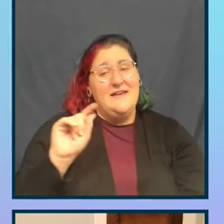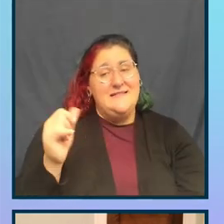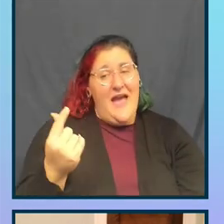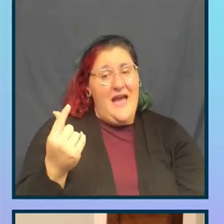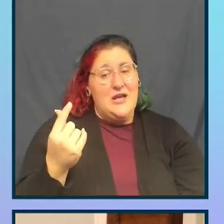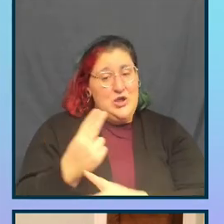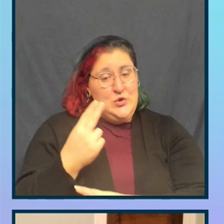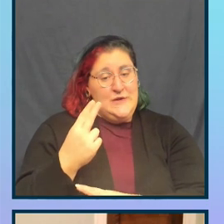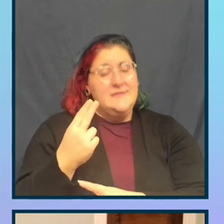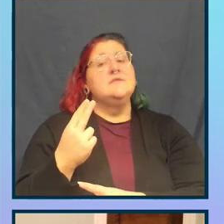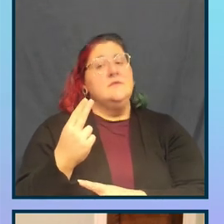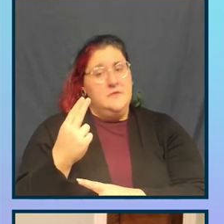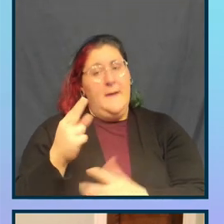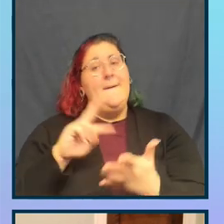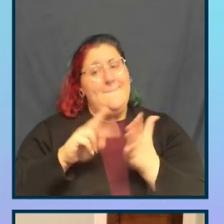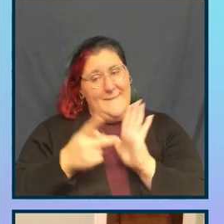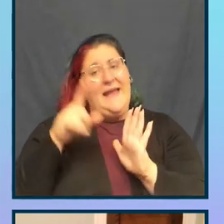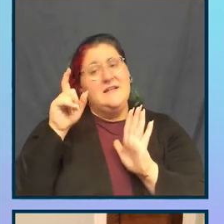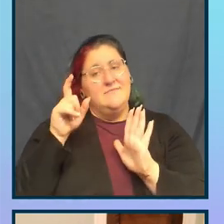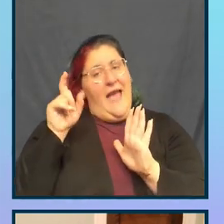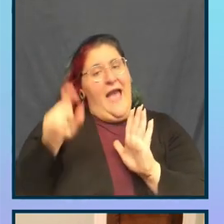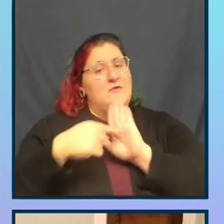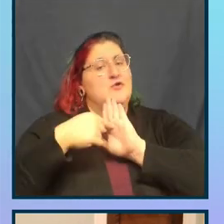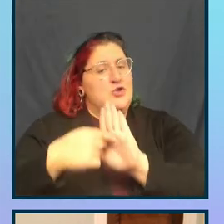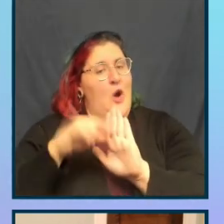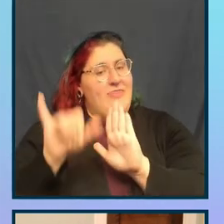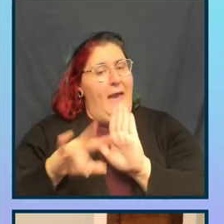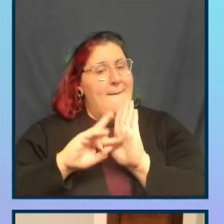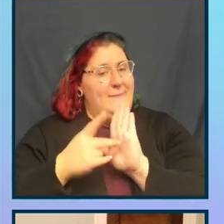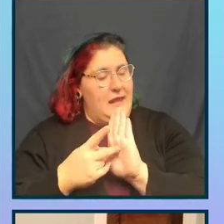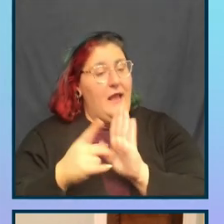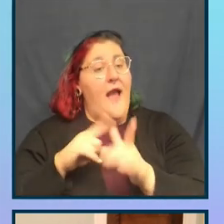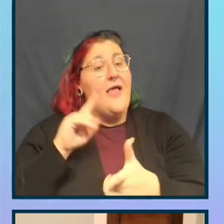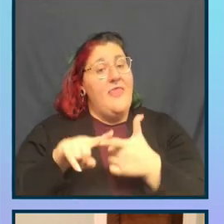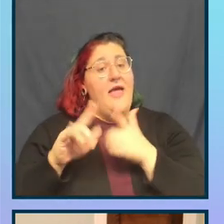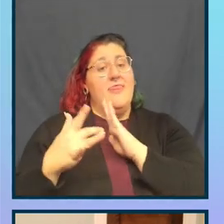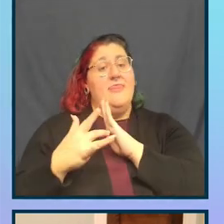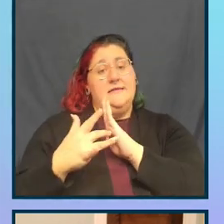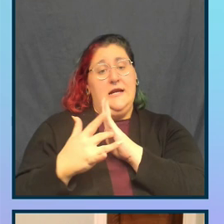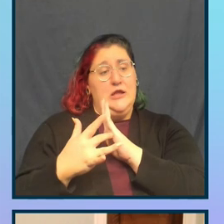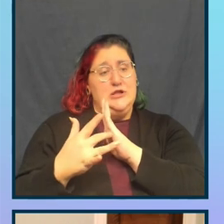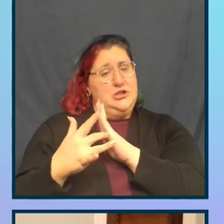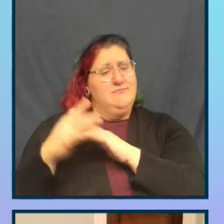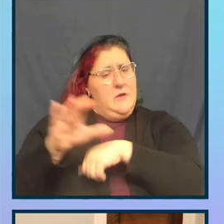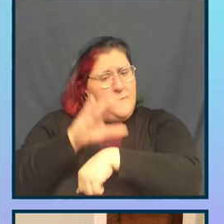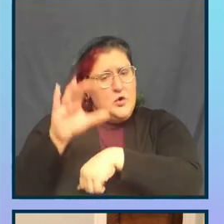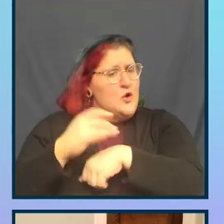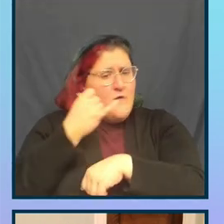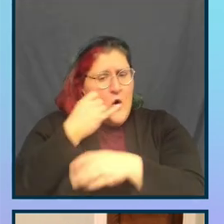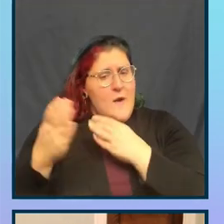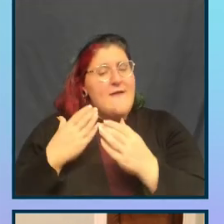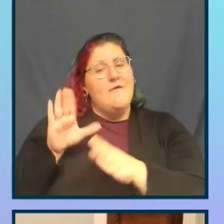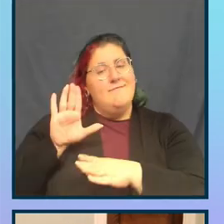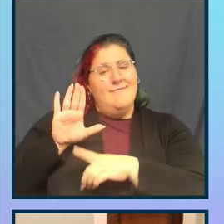implement a specific functionality. And then it's the technology's responsibility to convey that meaning and provide that functionality